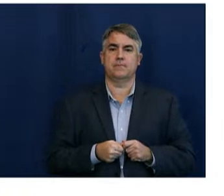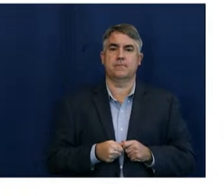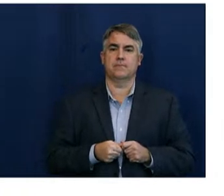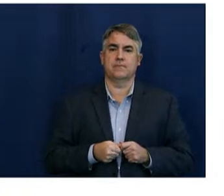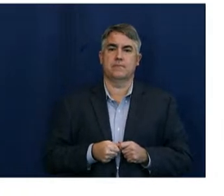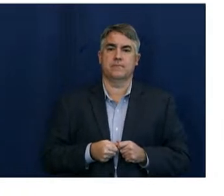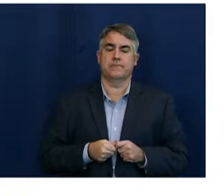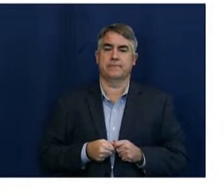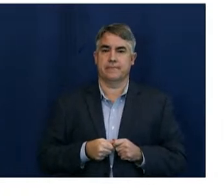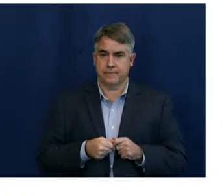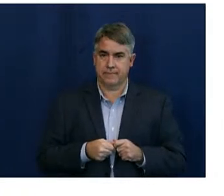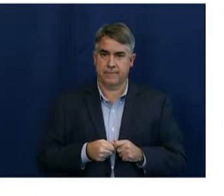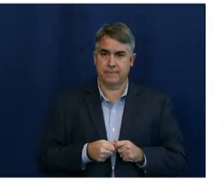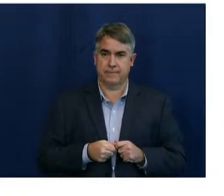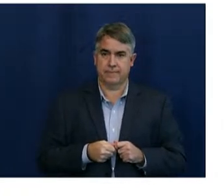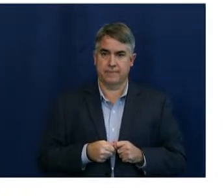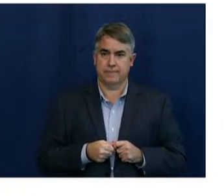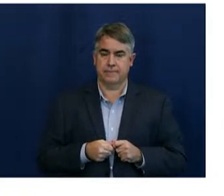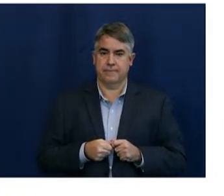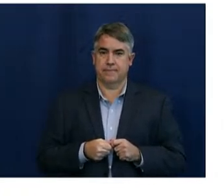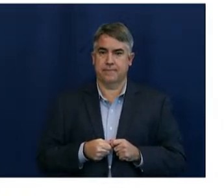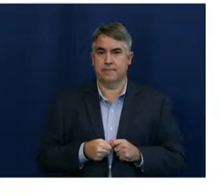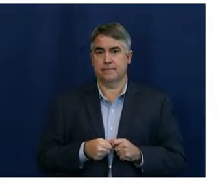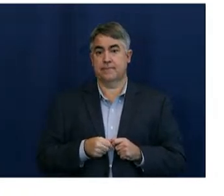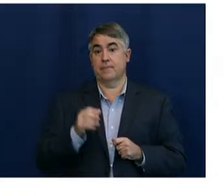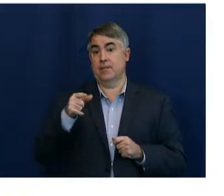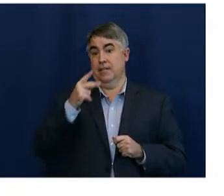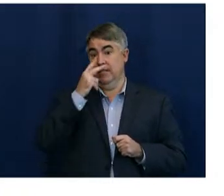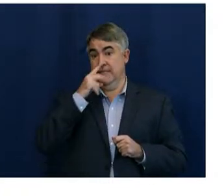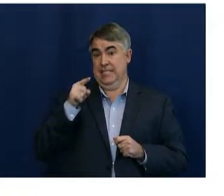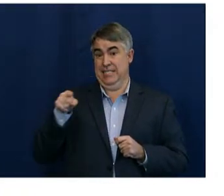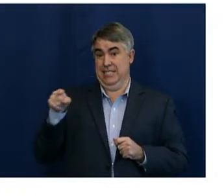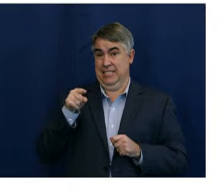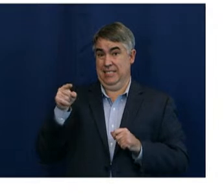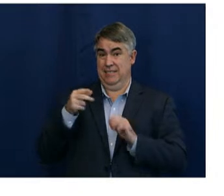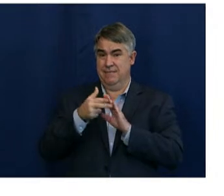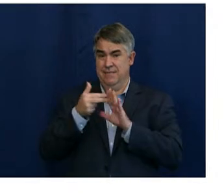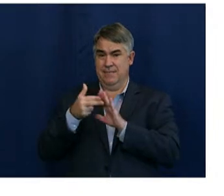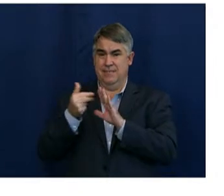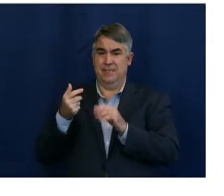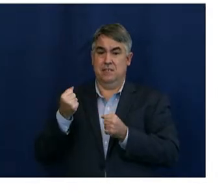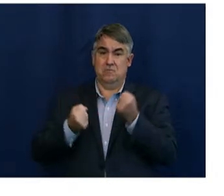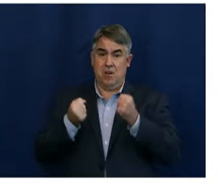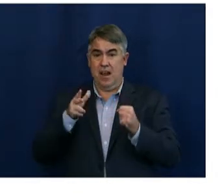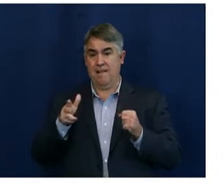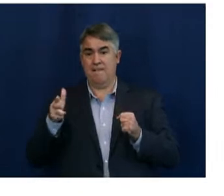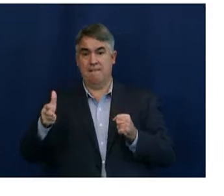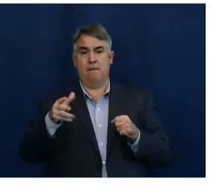You will see in the site it's a walk-in or a drive-through. If you can go back, I think.